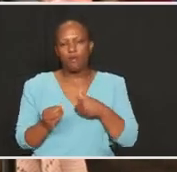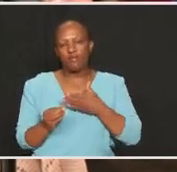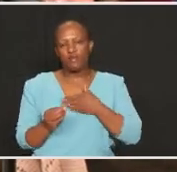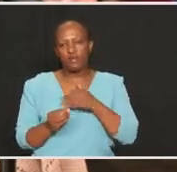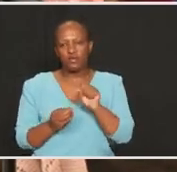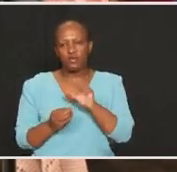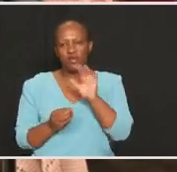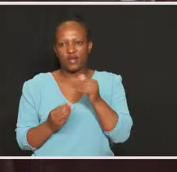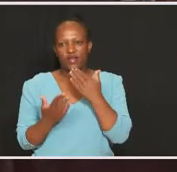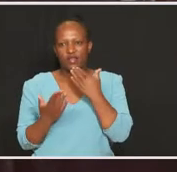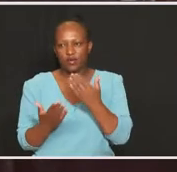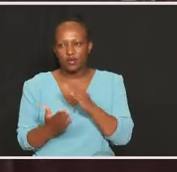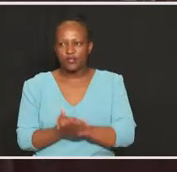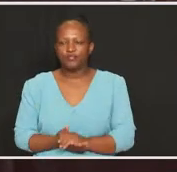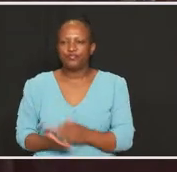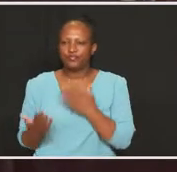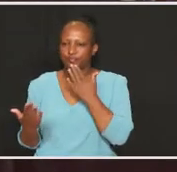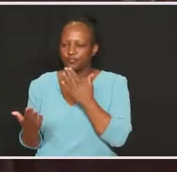in South Africa